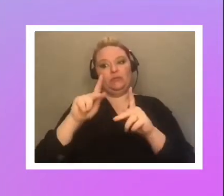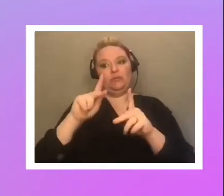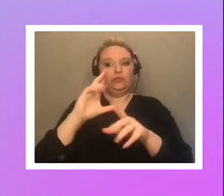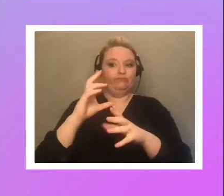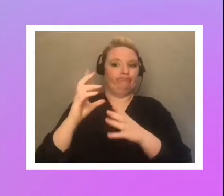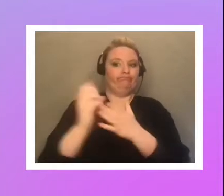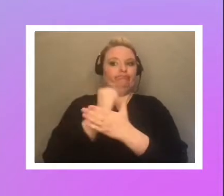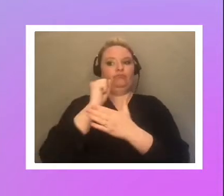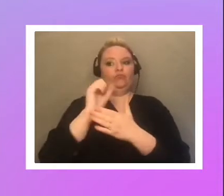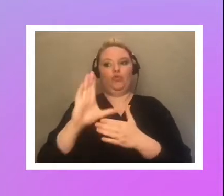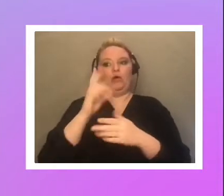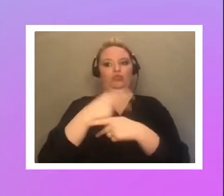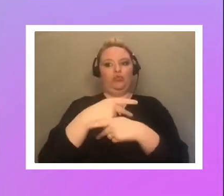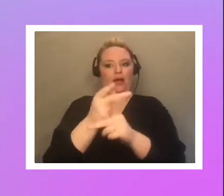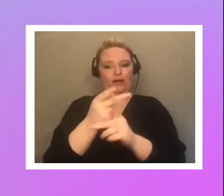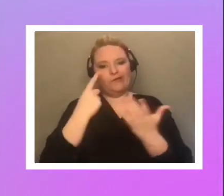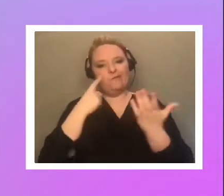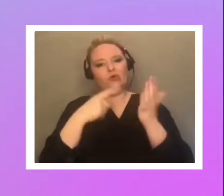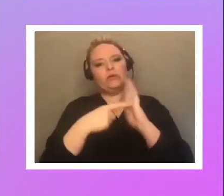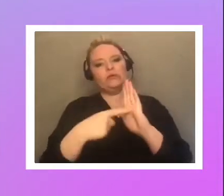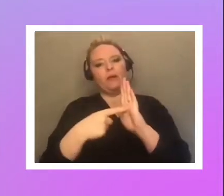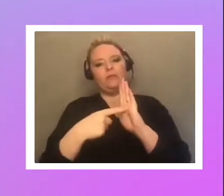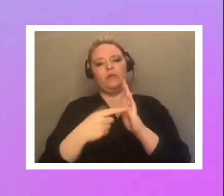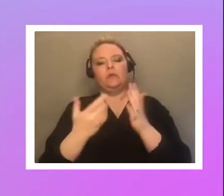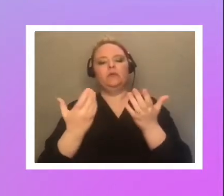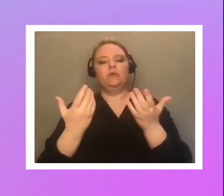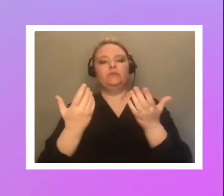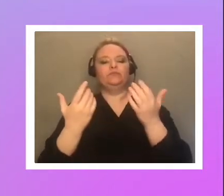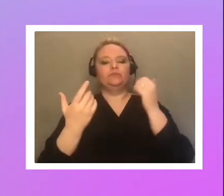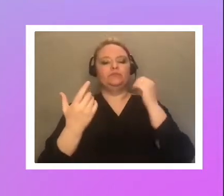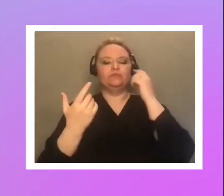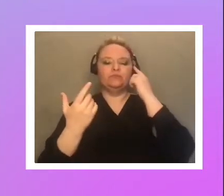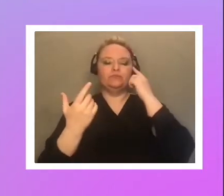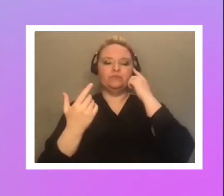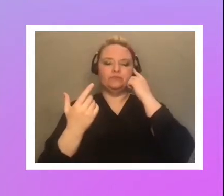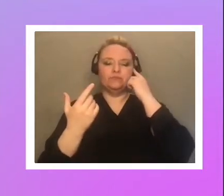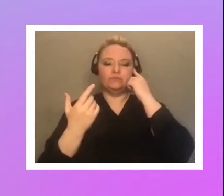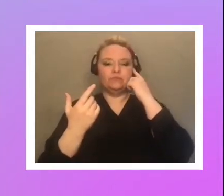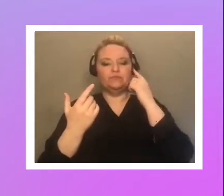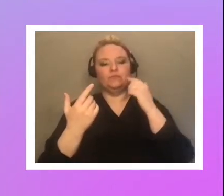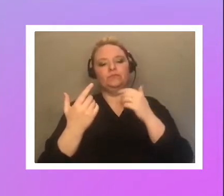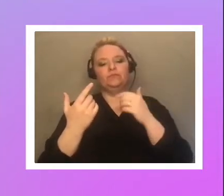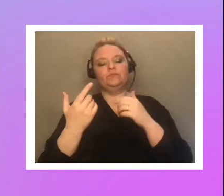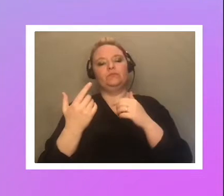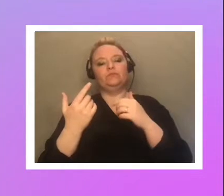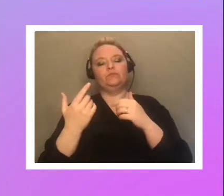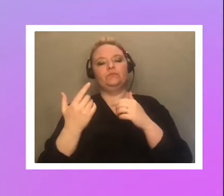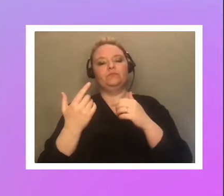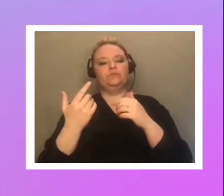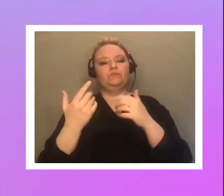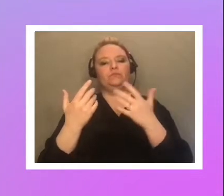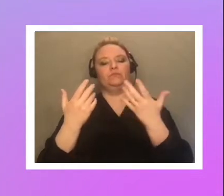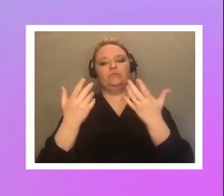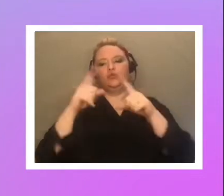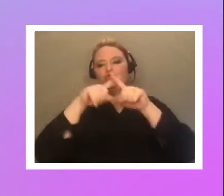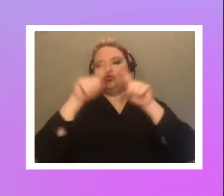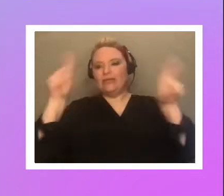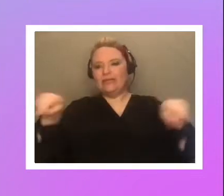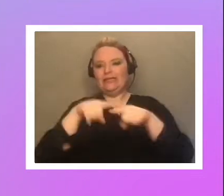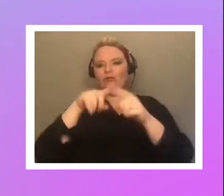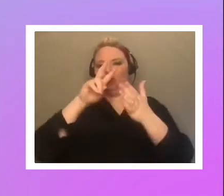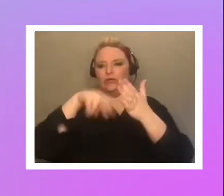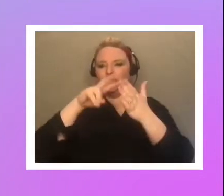So whether you do something like walking them through with a screen reader,